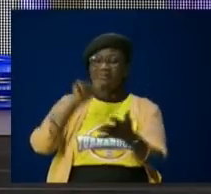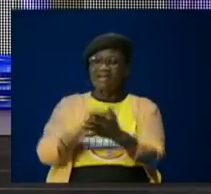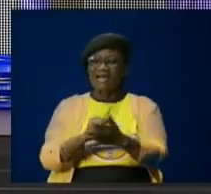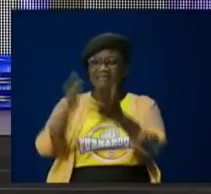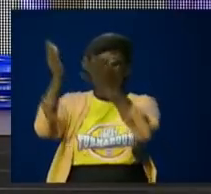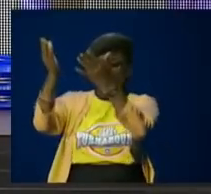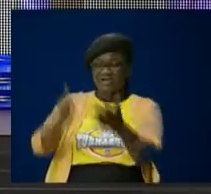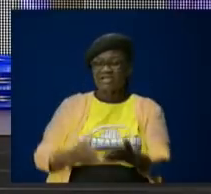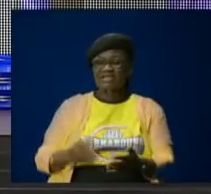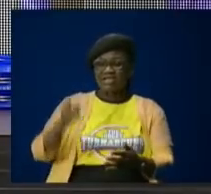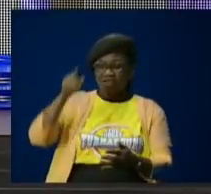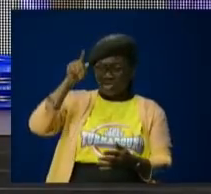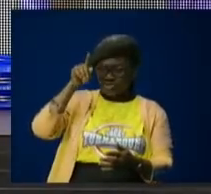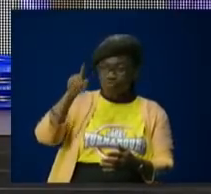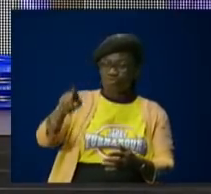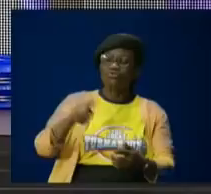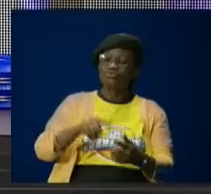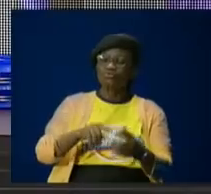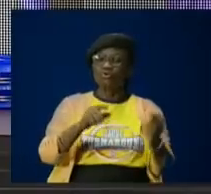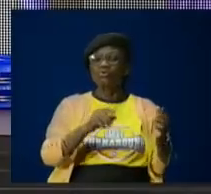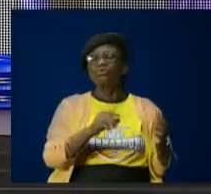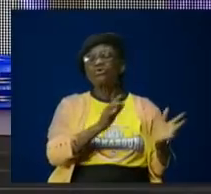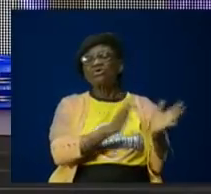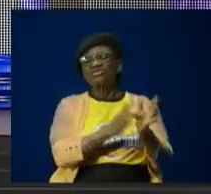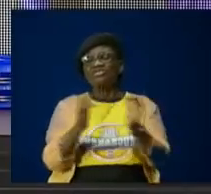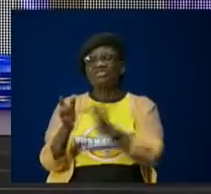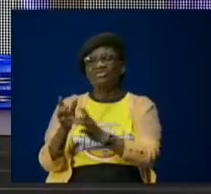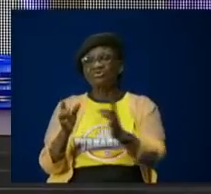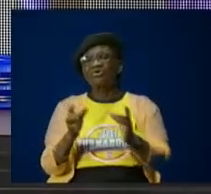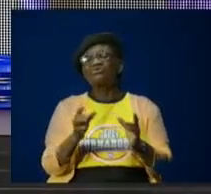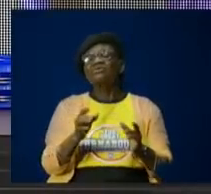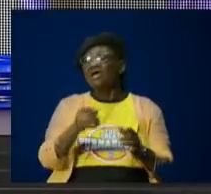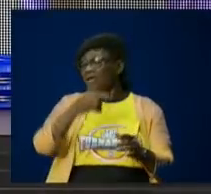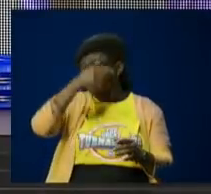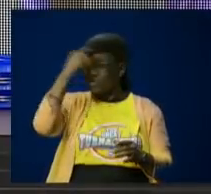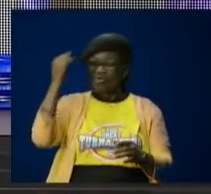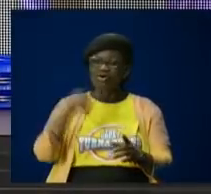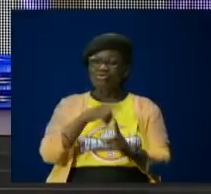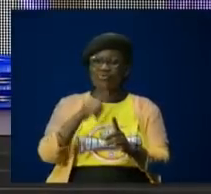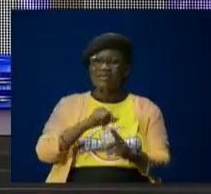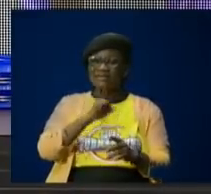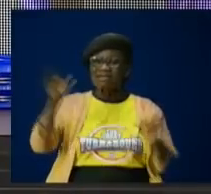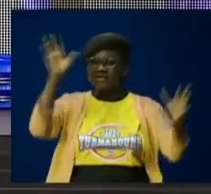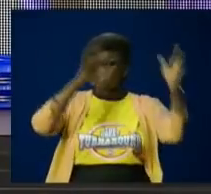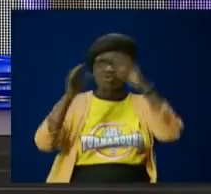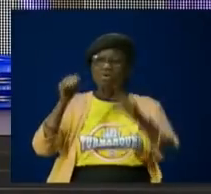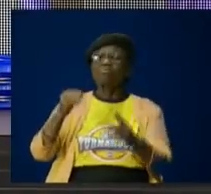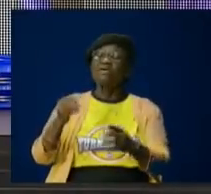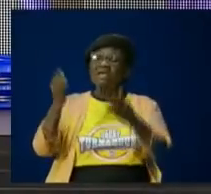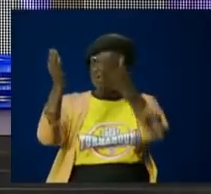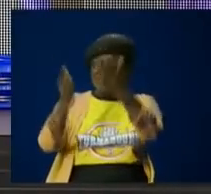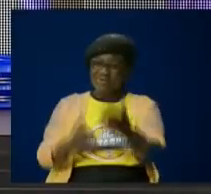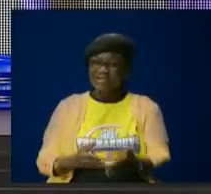Because if a storm brings you to Jesus Christ, it's bringing you to a new beginning.